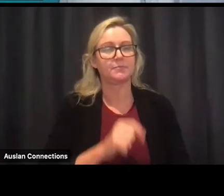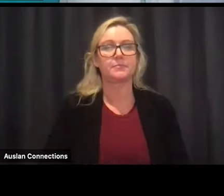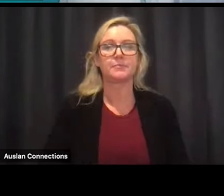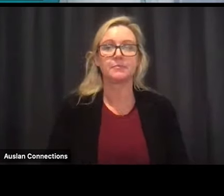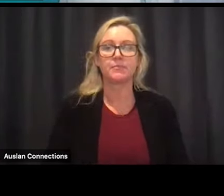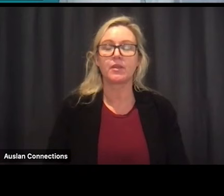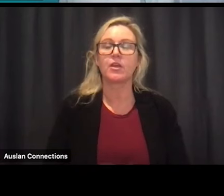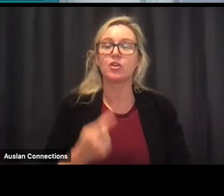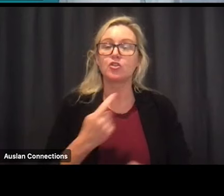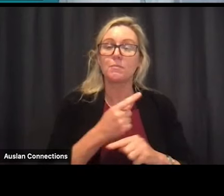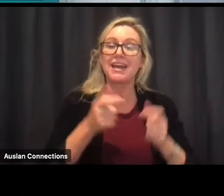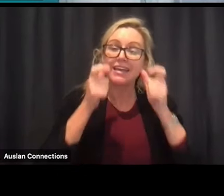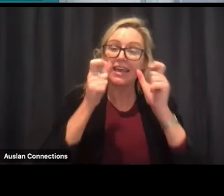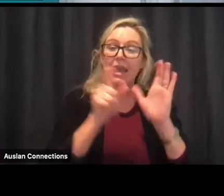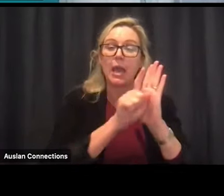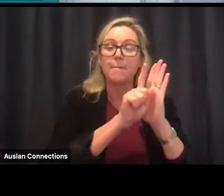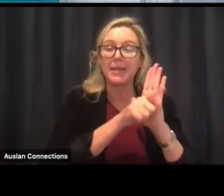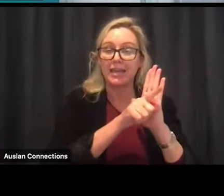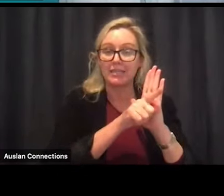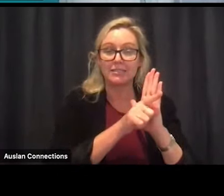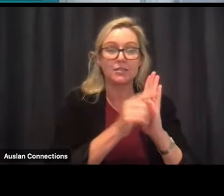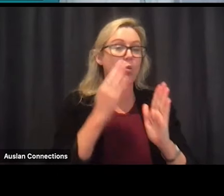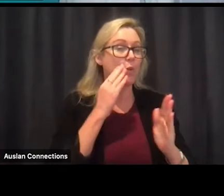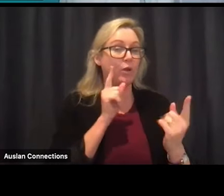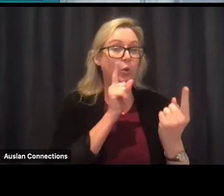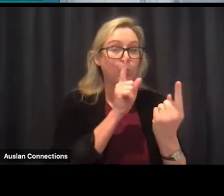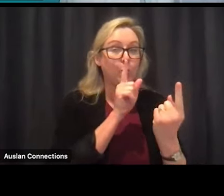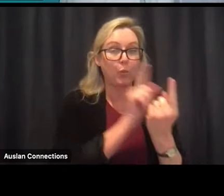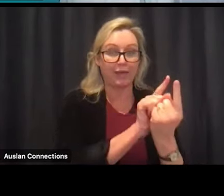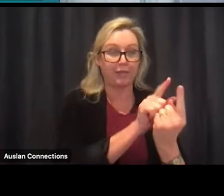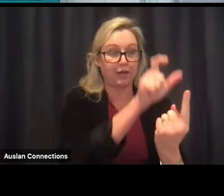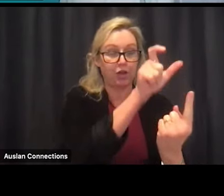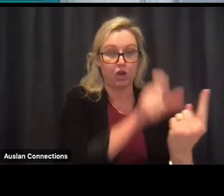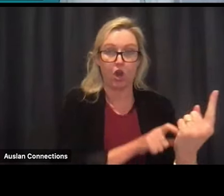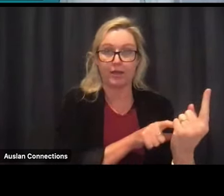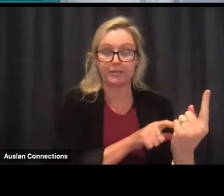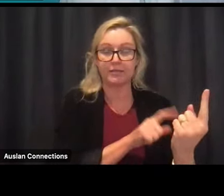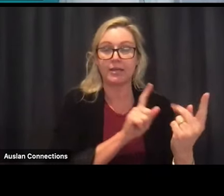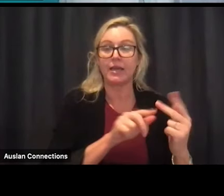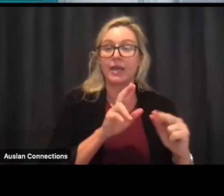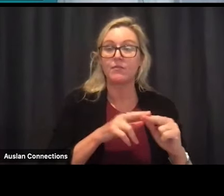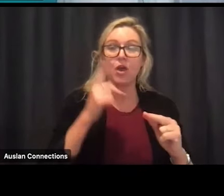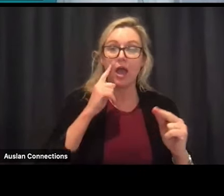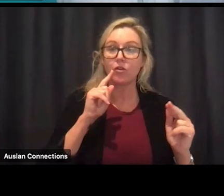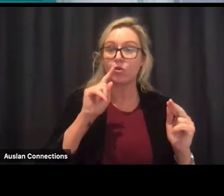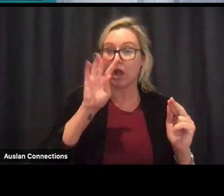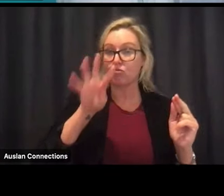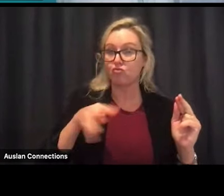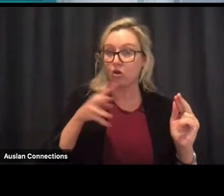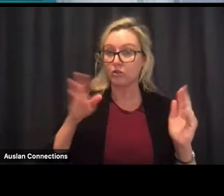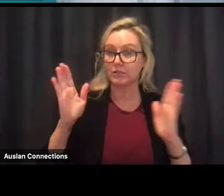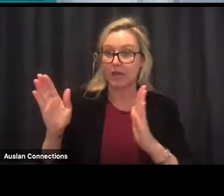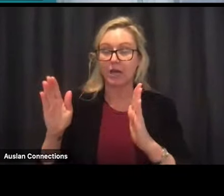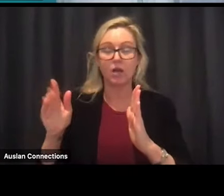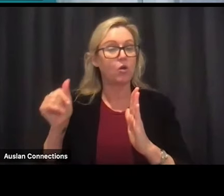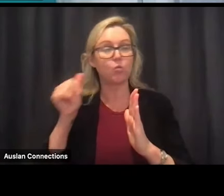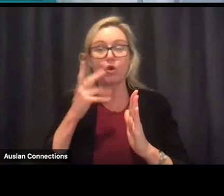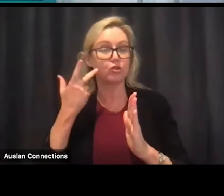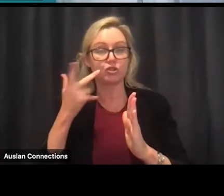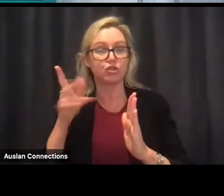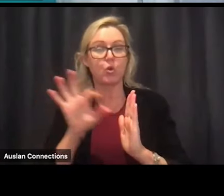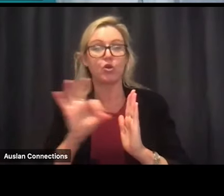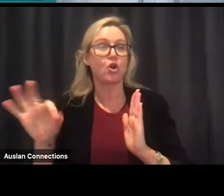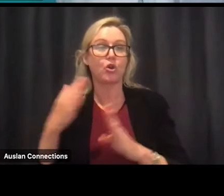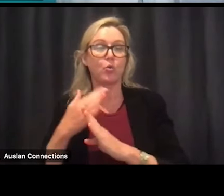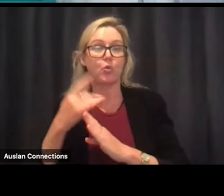minutes, or when you take care hours, if you're picking up the figure from the roster, then you won't have non-worked hours because